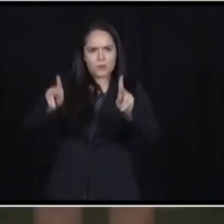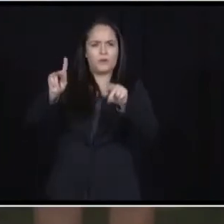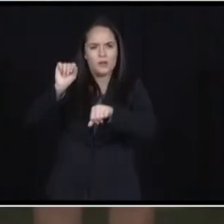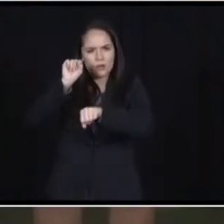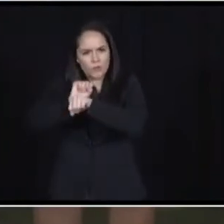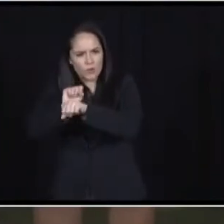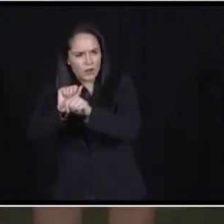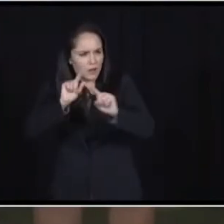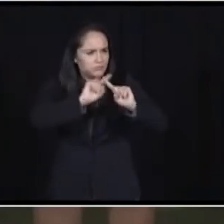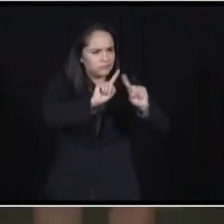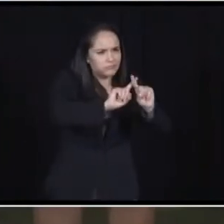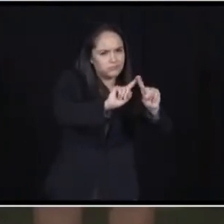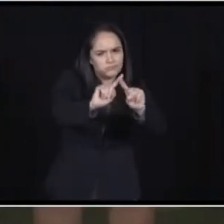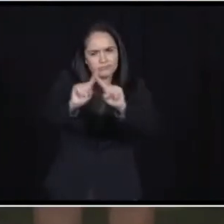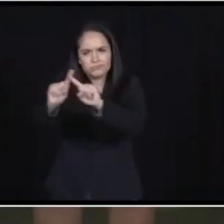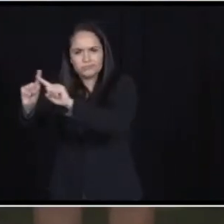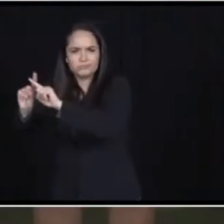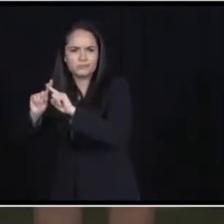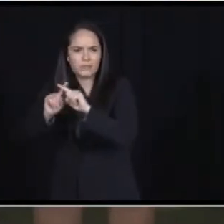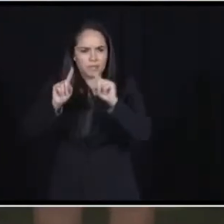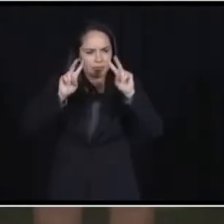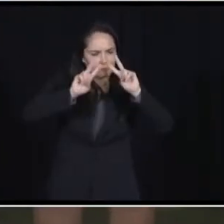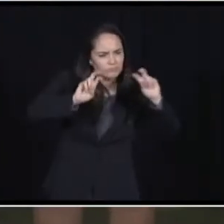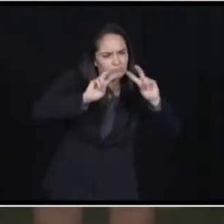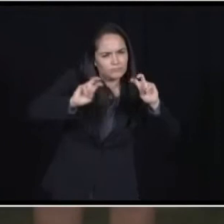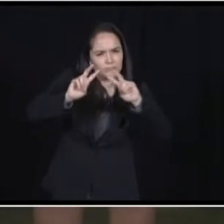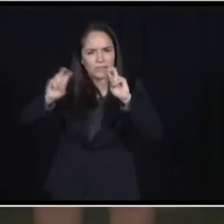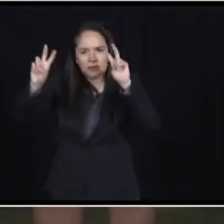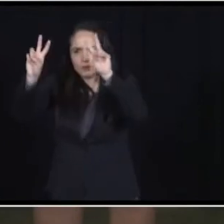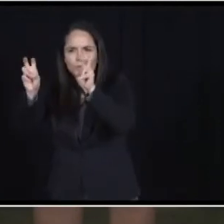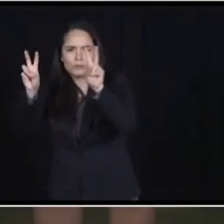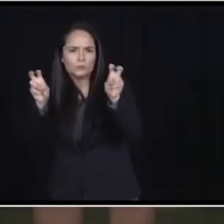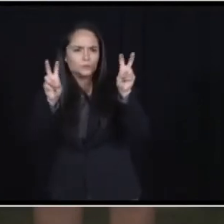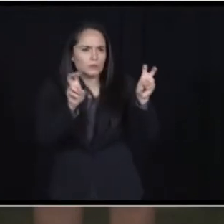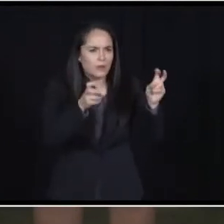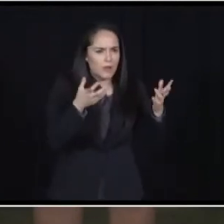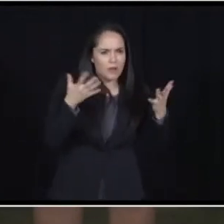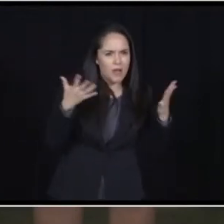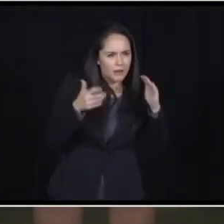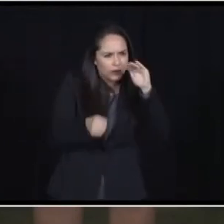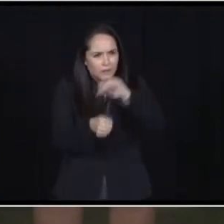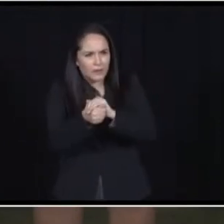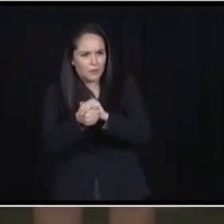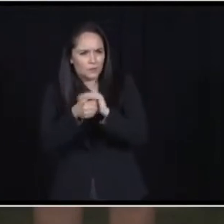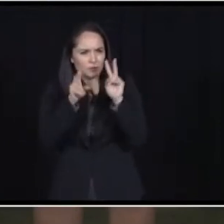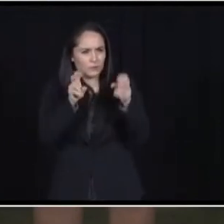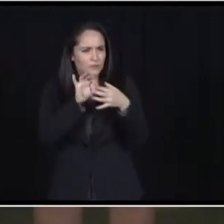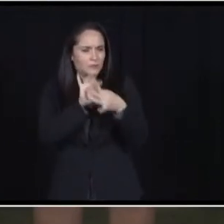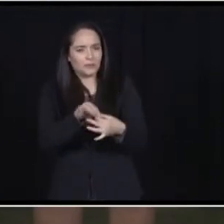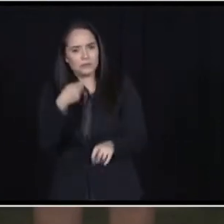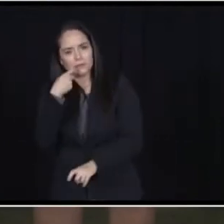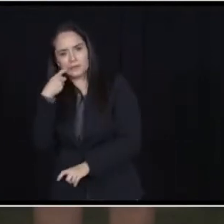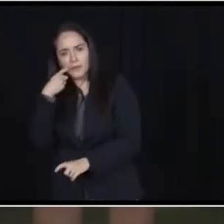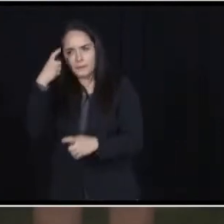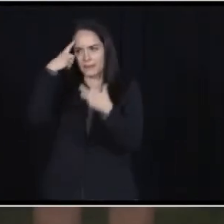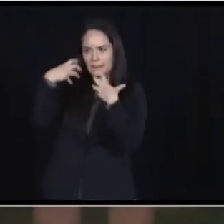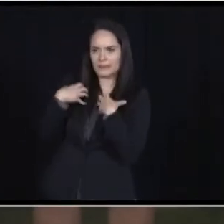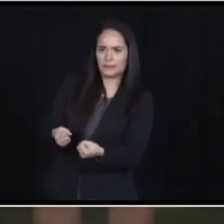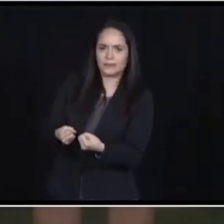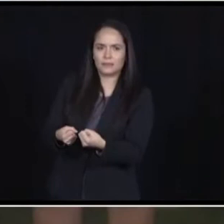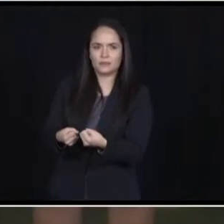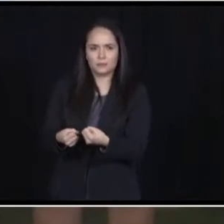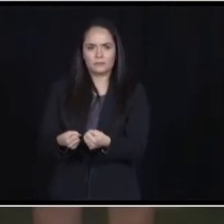and be able to look at the issues, the fundamental underlying issues when it comes to addictions and mental health. I've had the opportunity to